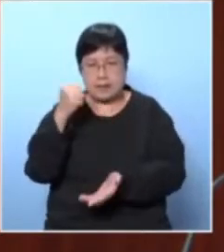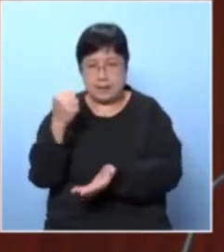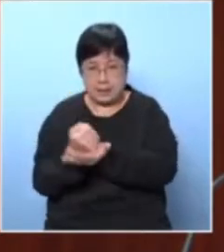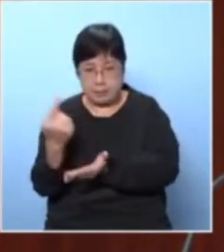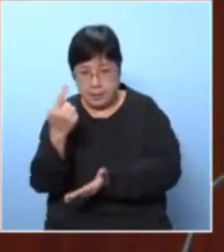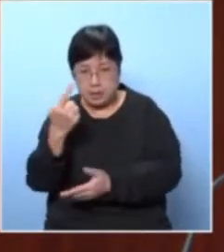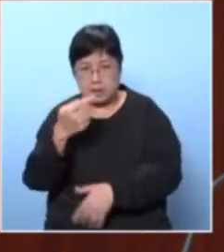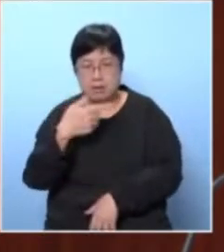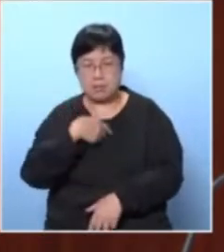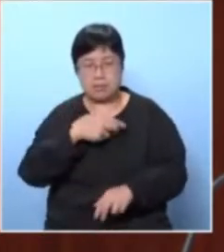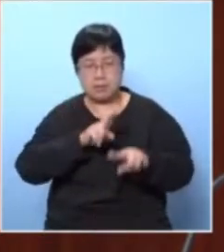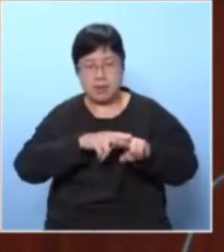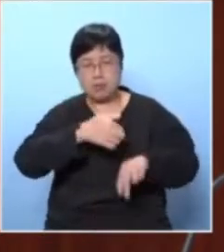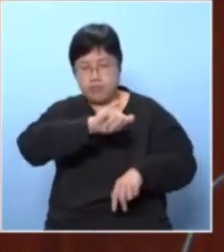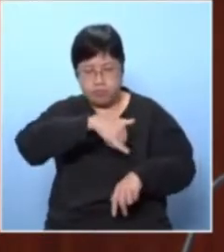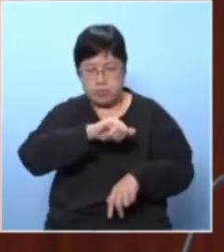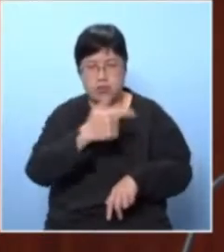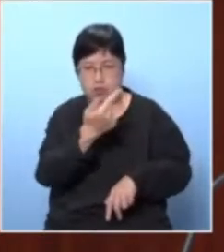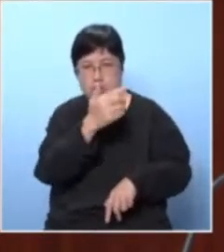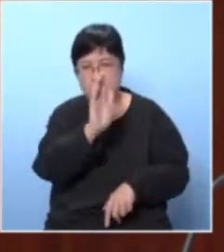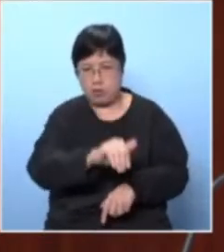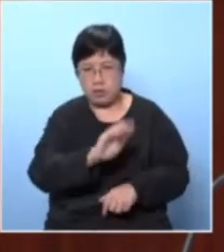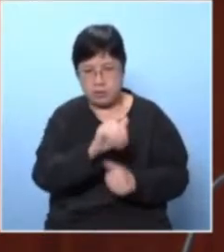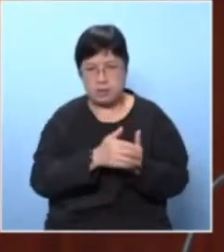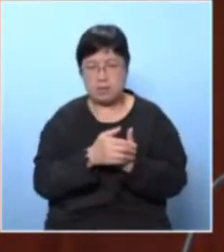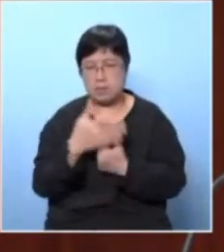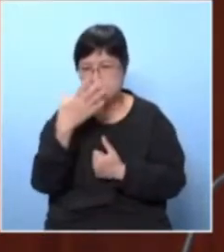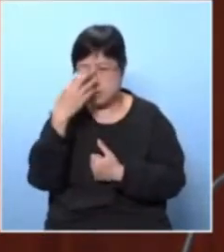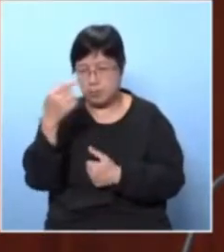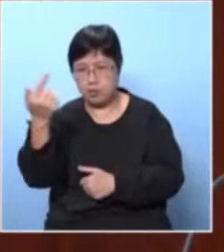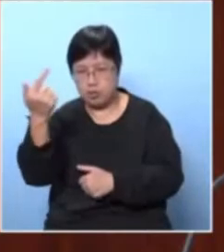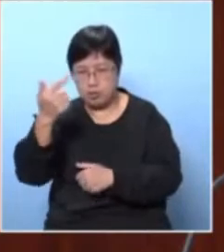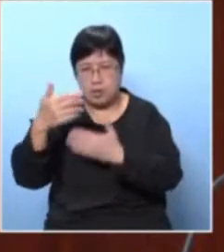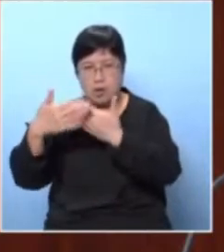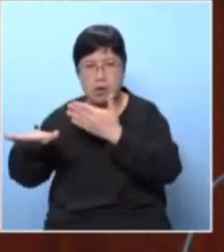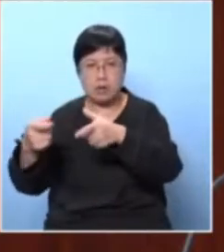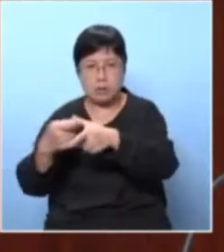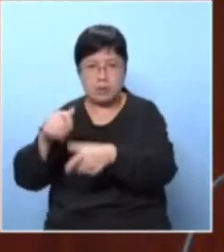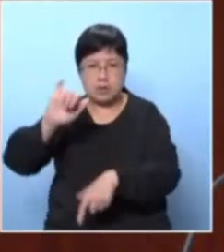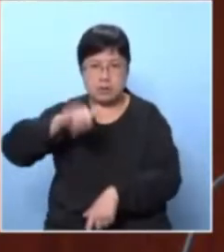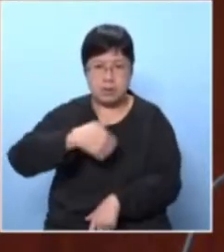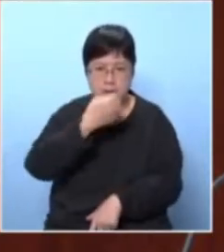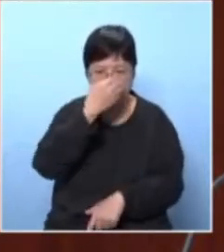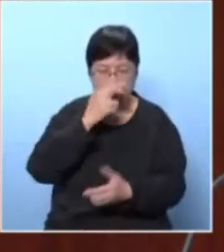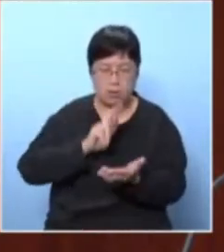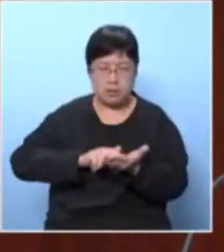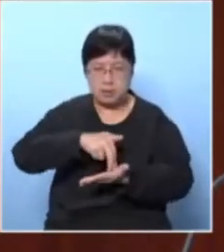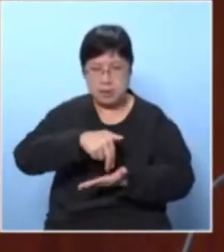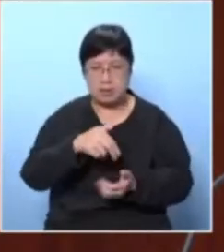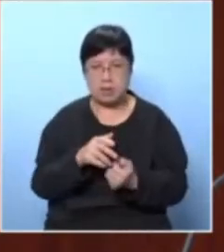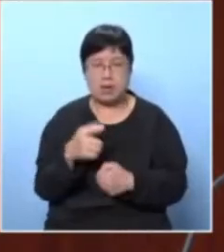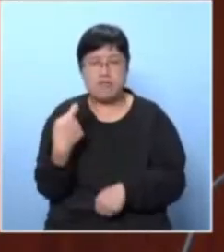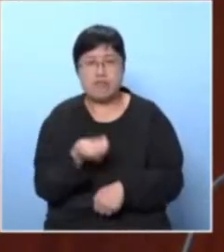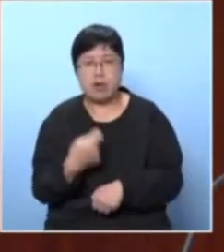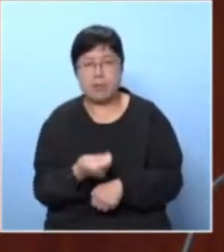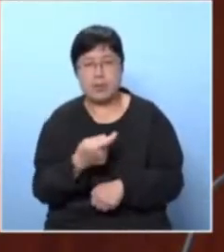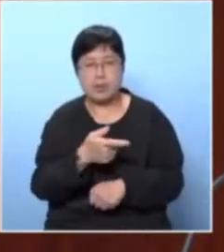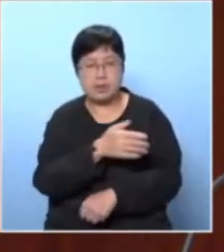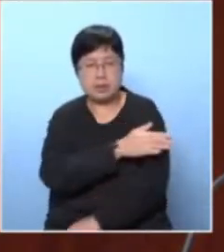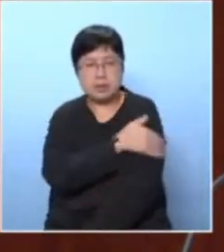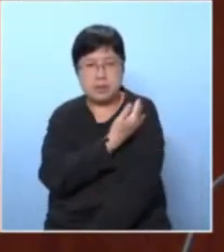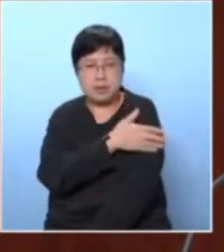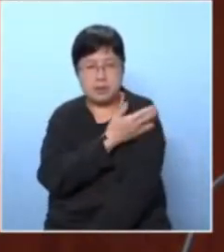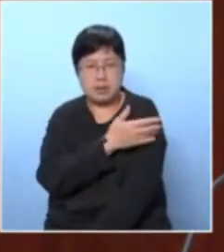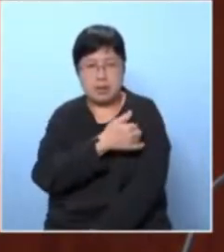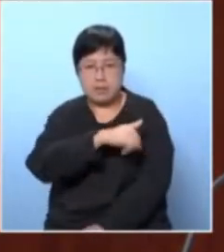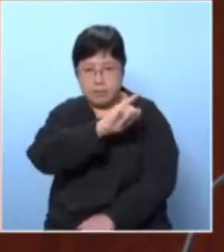overseas and encourage them to re-domicile to Hong Kong. Multiple entry visa to the mainland for foreigners working in companies registered